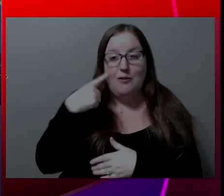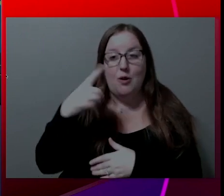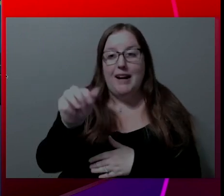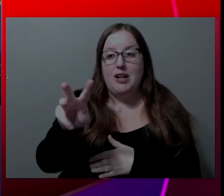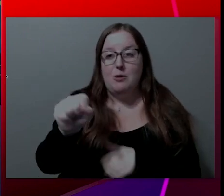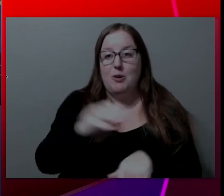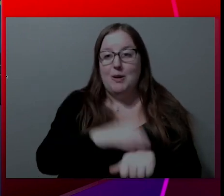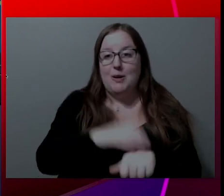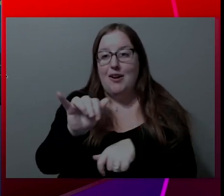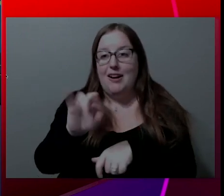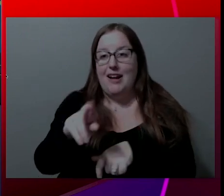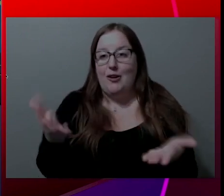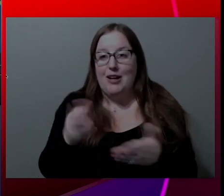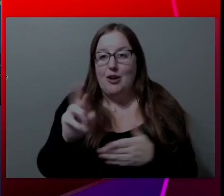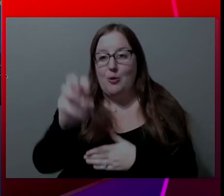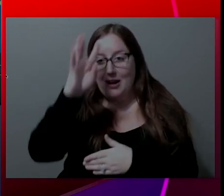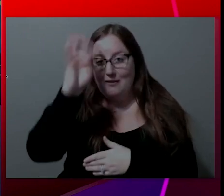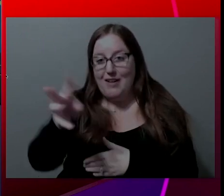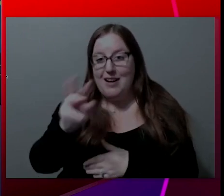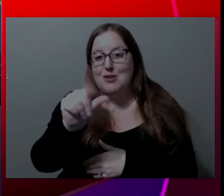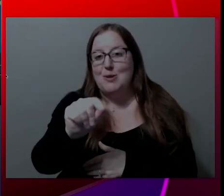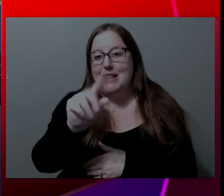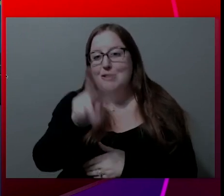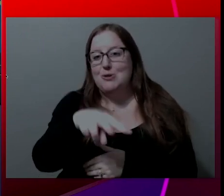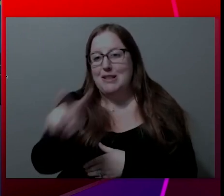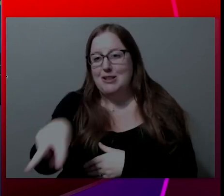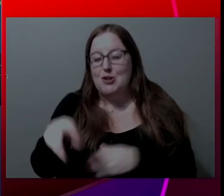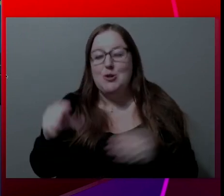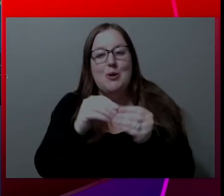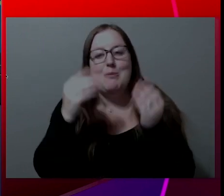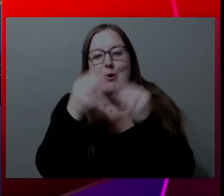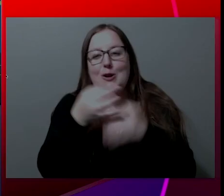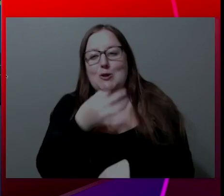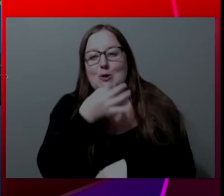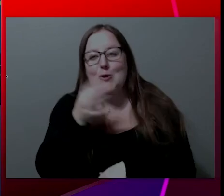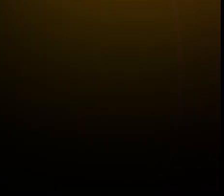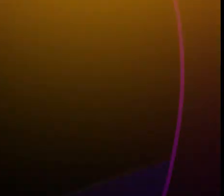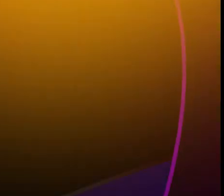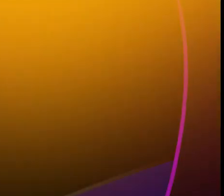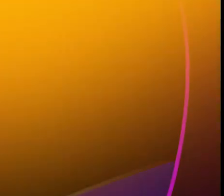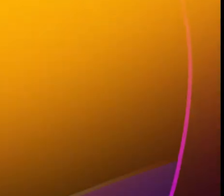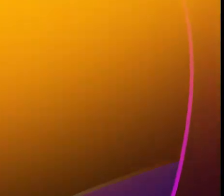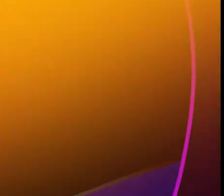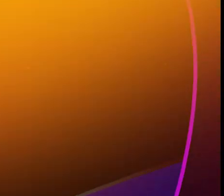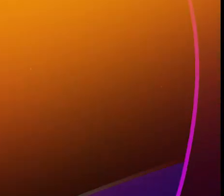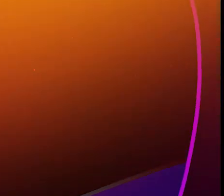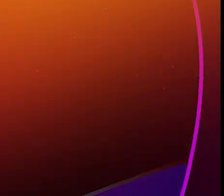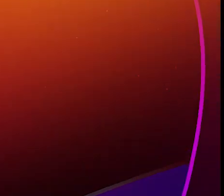Air, Reinvent 2022. There's more to come, so we'll be seeing you soon.